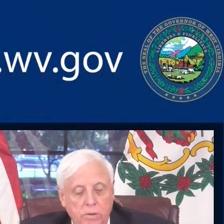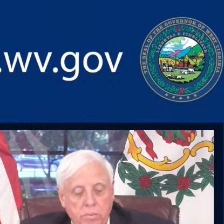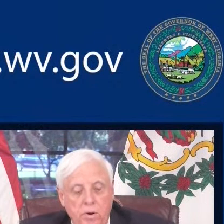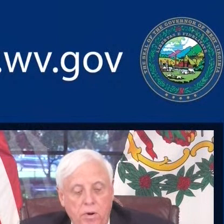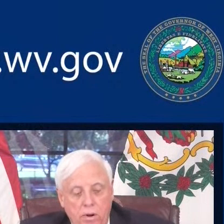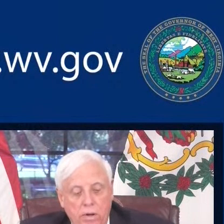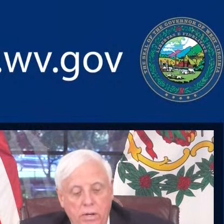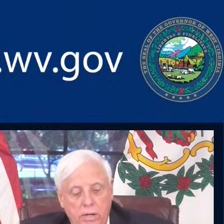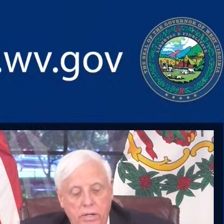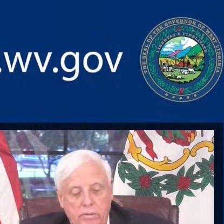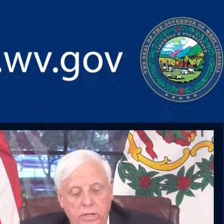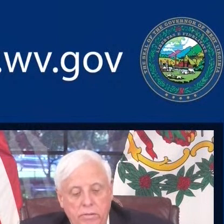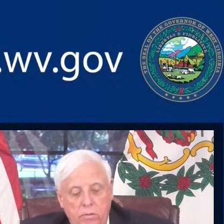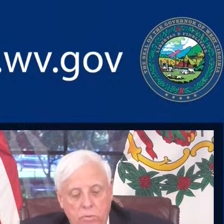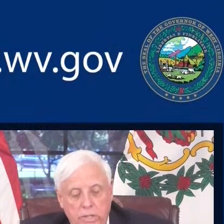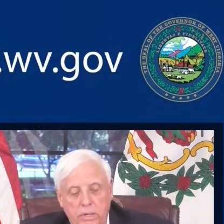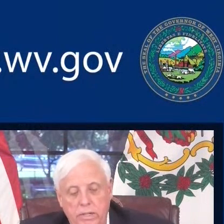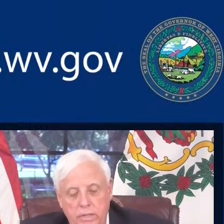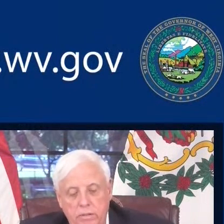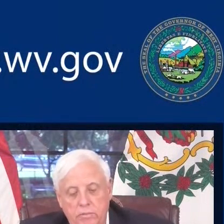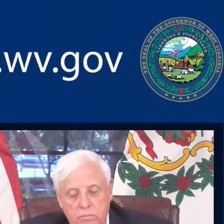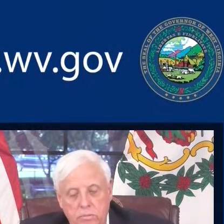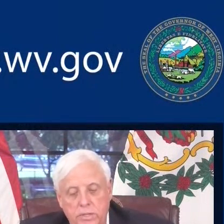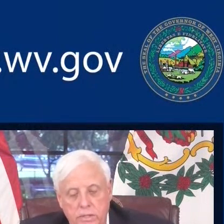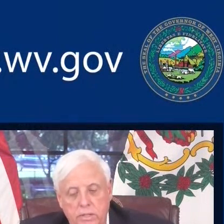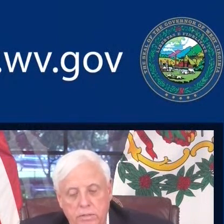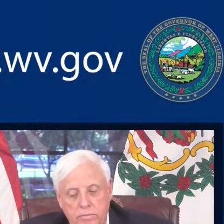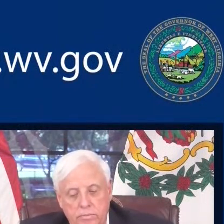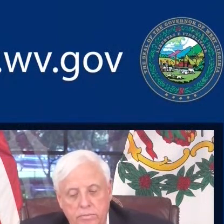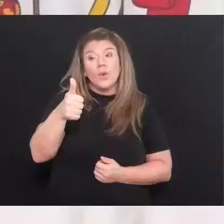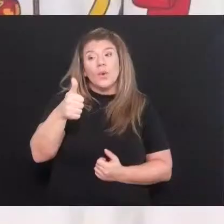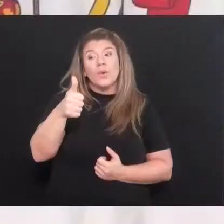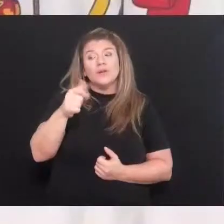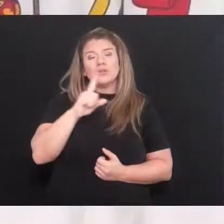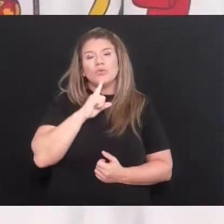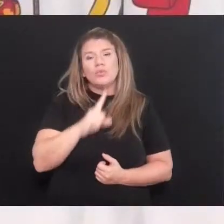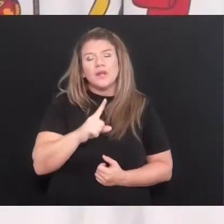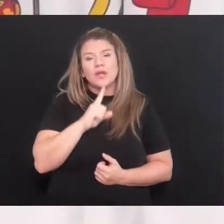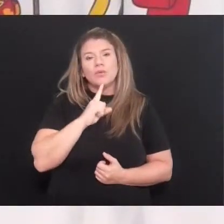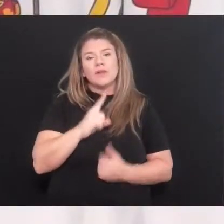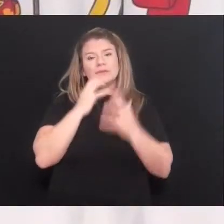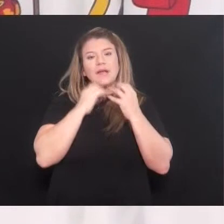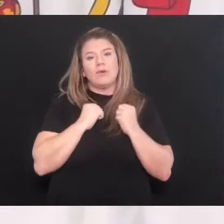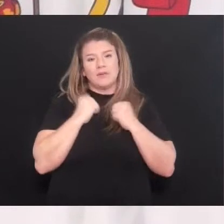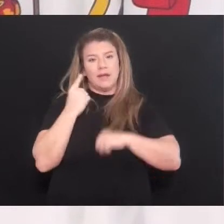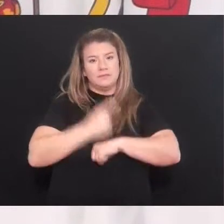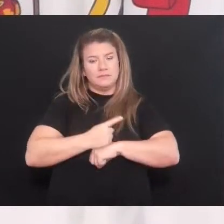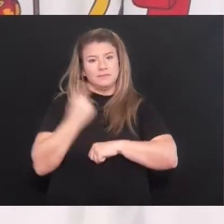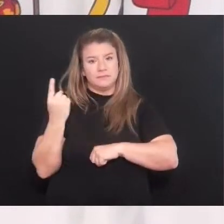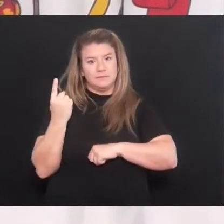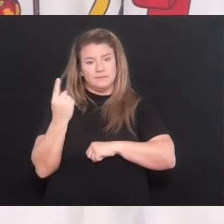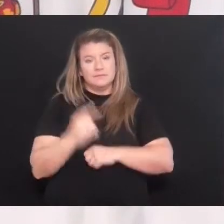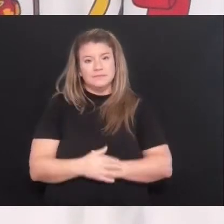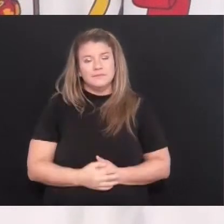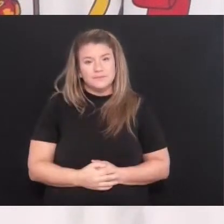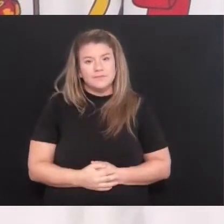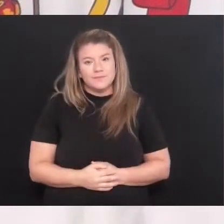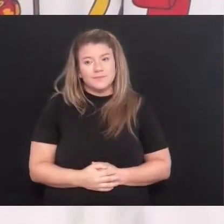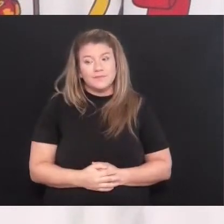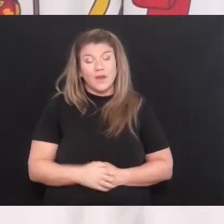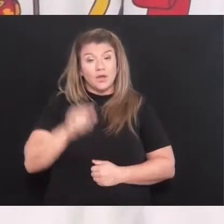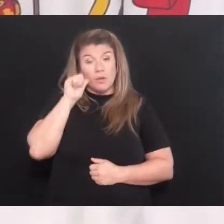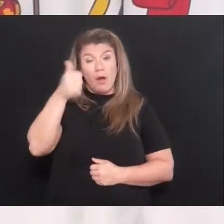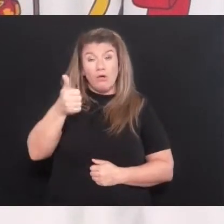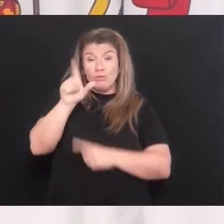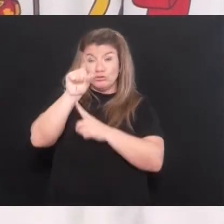You know, tomorrow is a really, really sacred day. Tomorrow marks